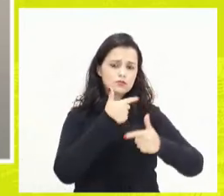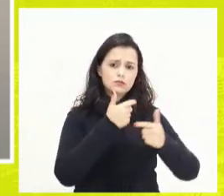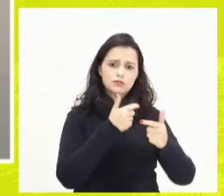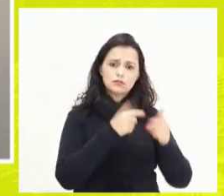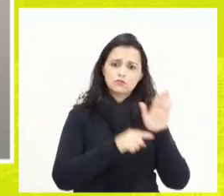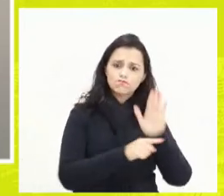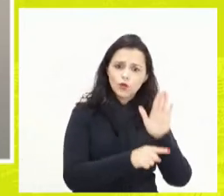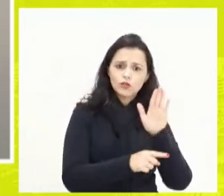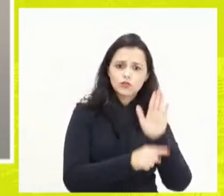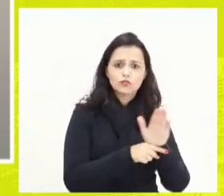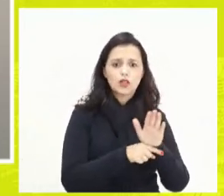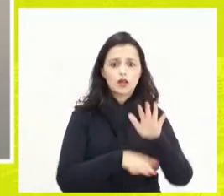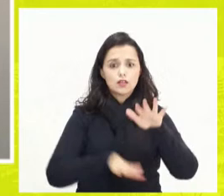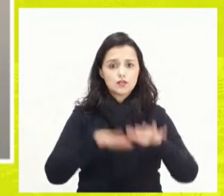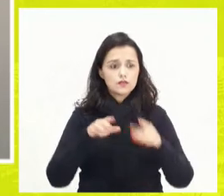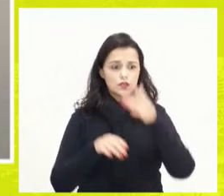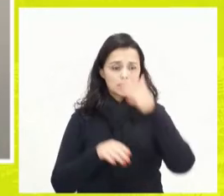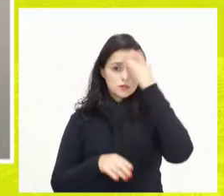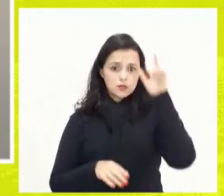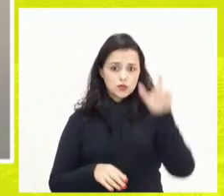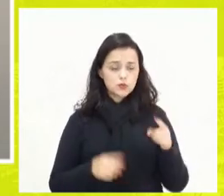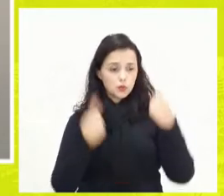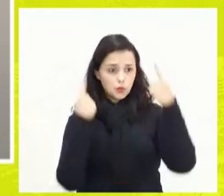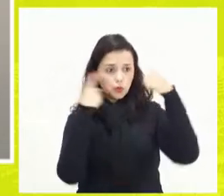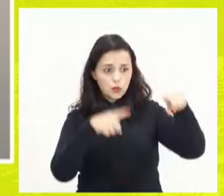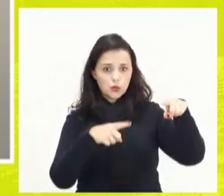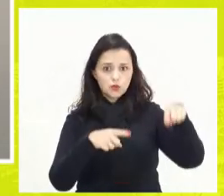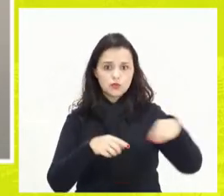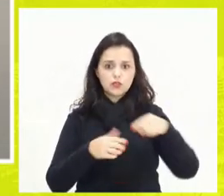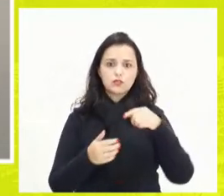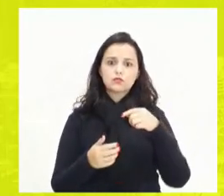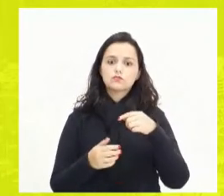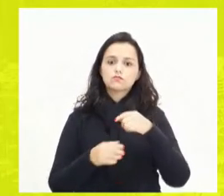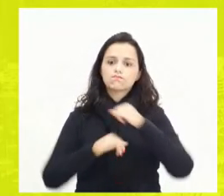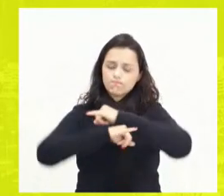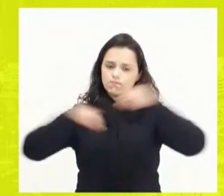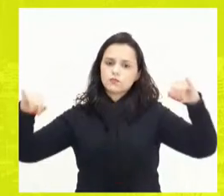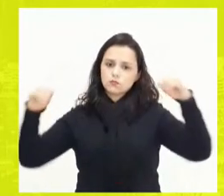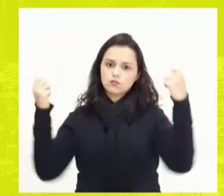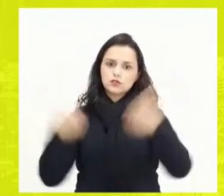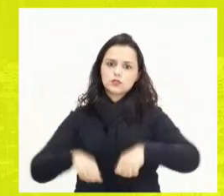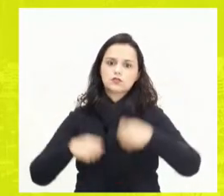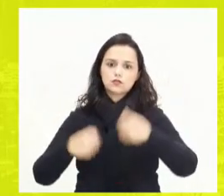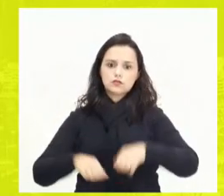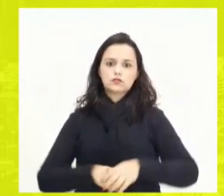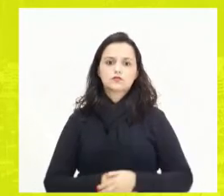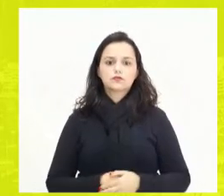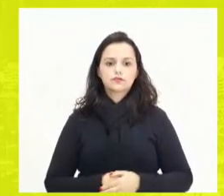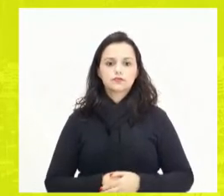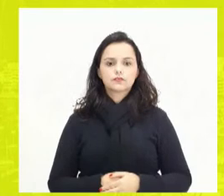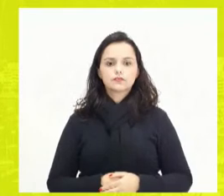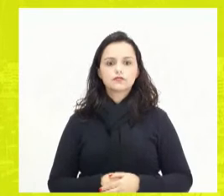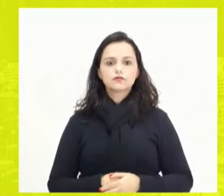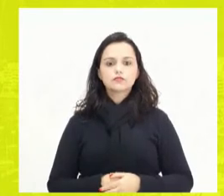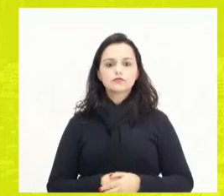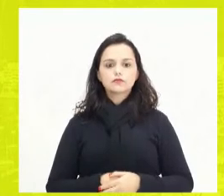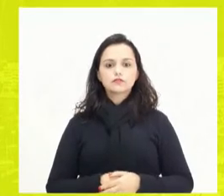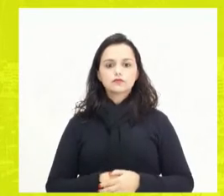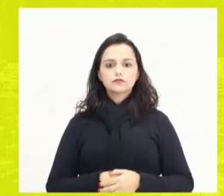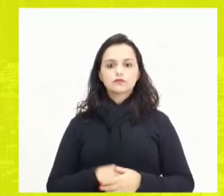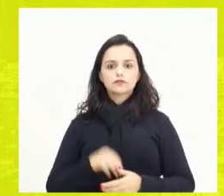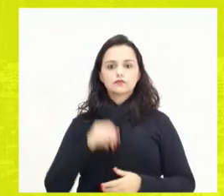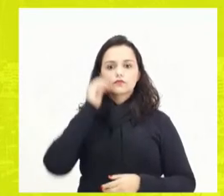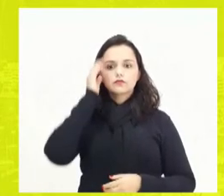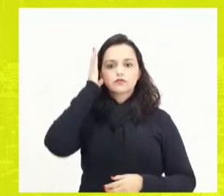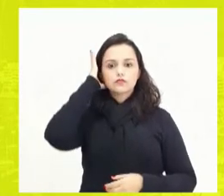co-workers if your co-workers suffered something you have not to be afraid to report what happened so she could